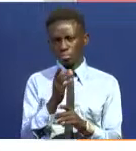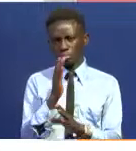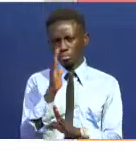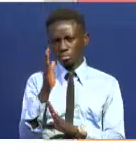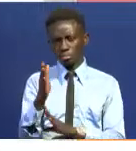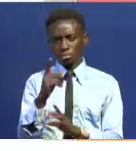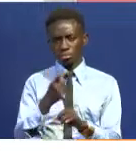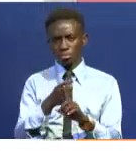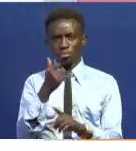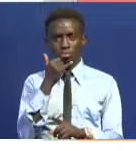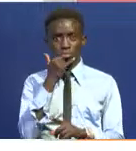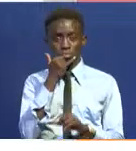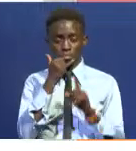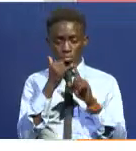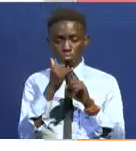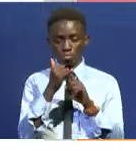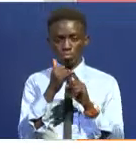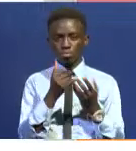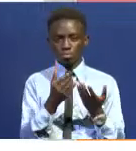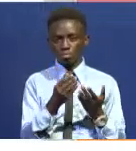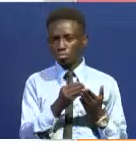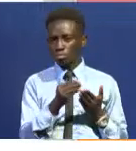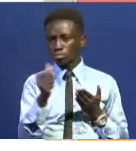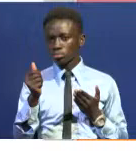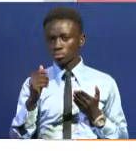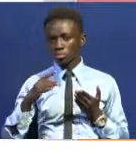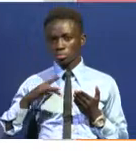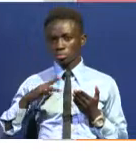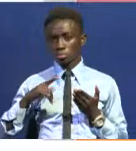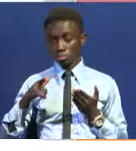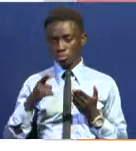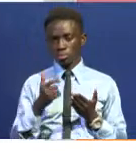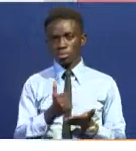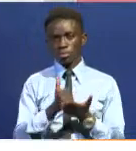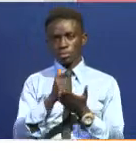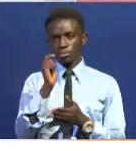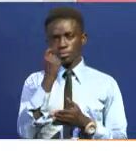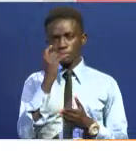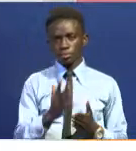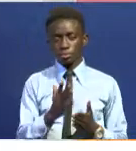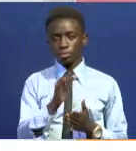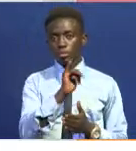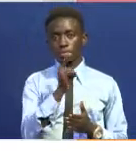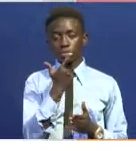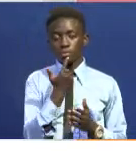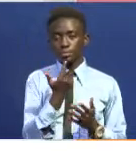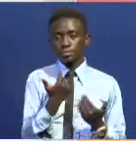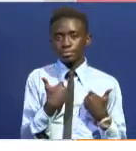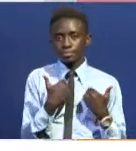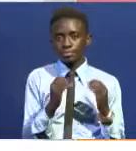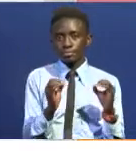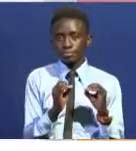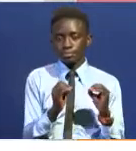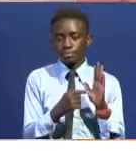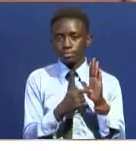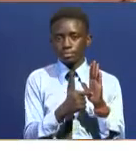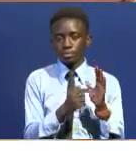wallets has lowered the point of entry for a majority of Kenyans who are likely not to be covered, like smallholder